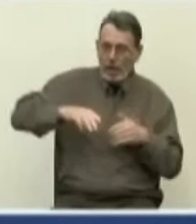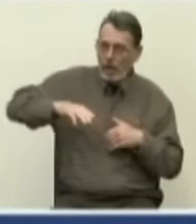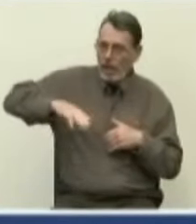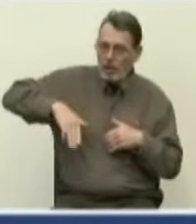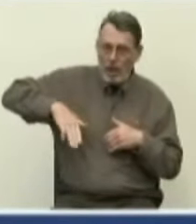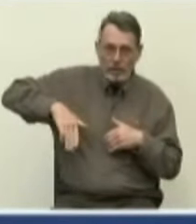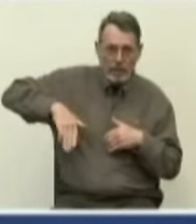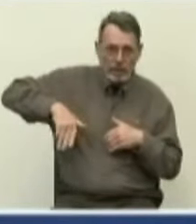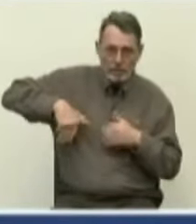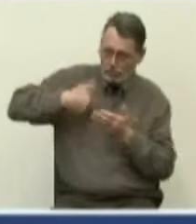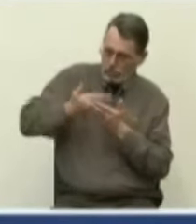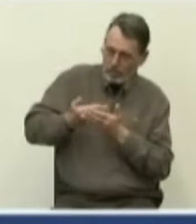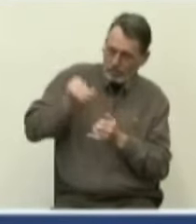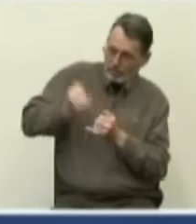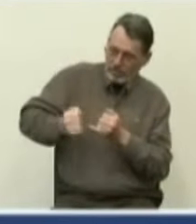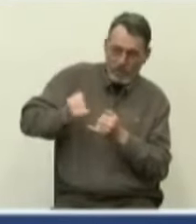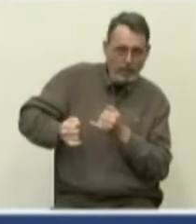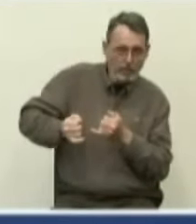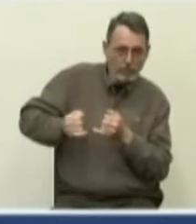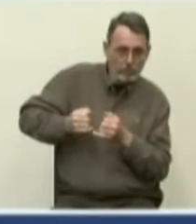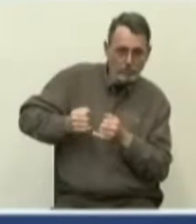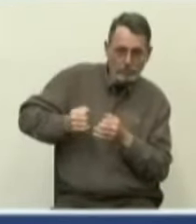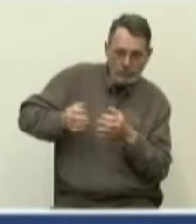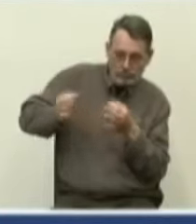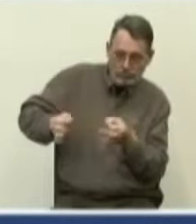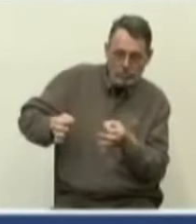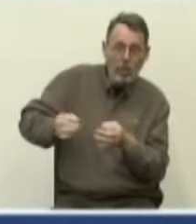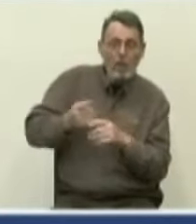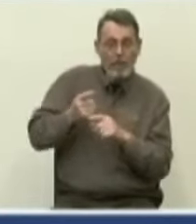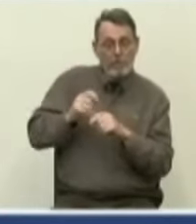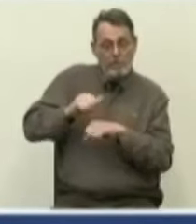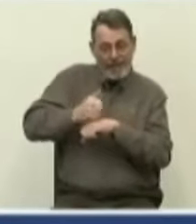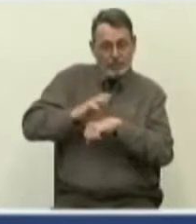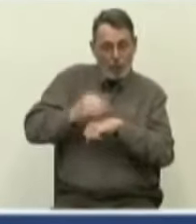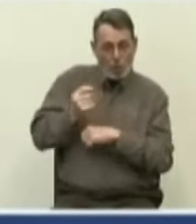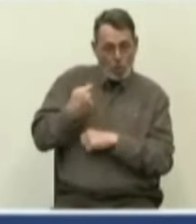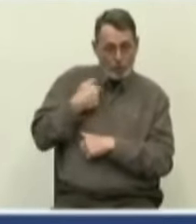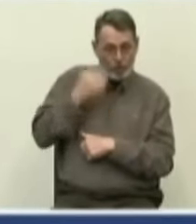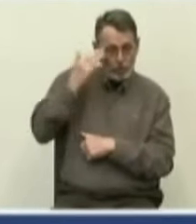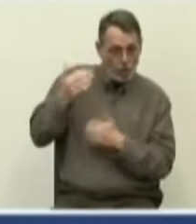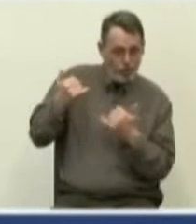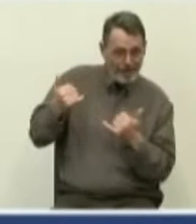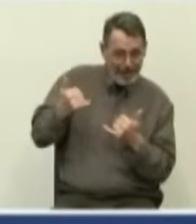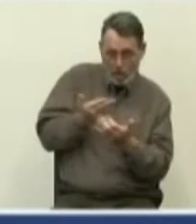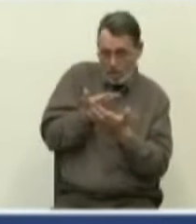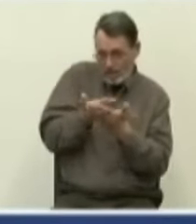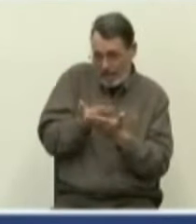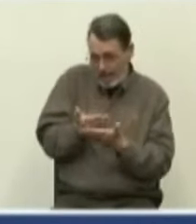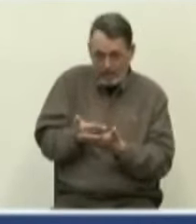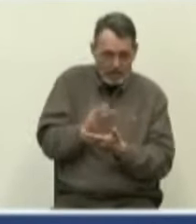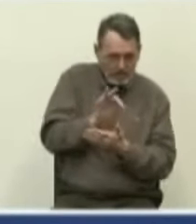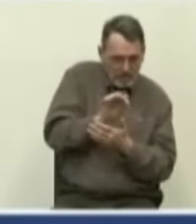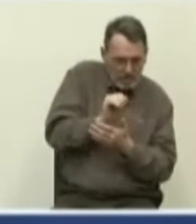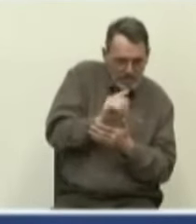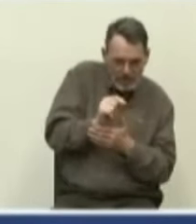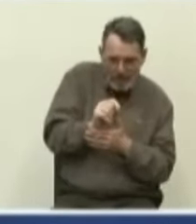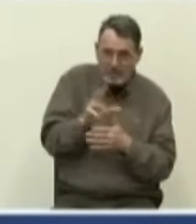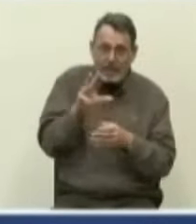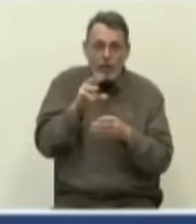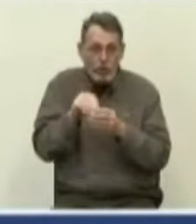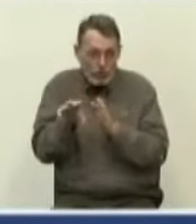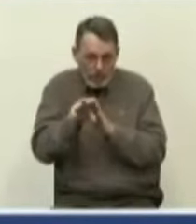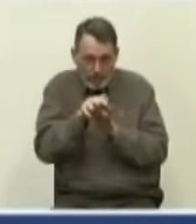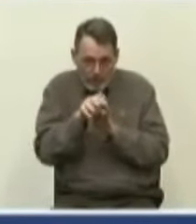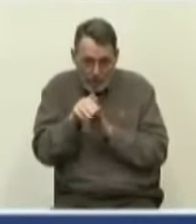final conclusion, I can say that based on what we know at this time, the evidence and the facts of this case, including the